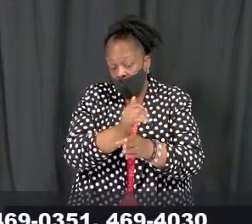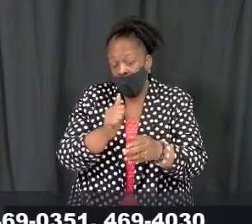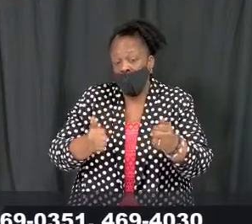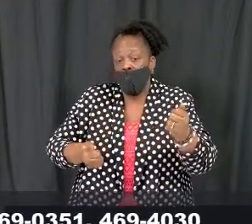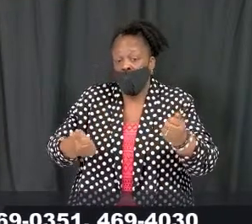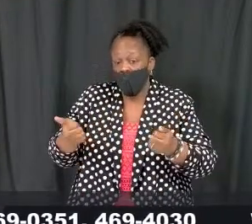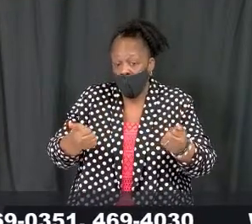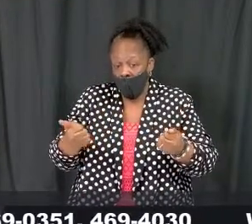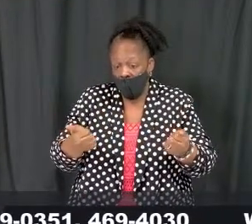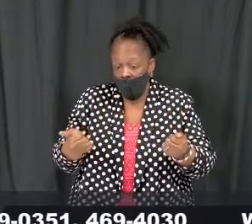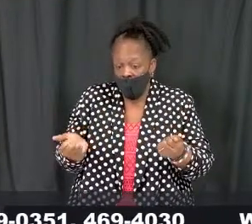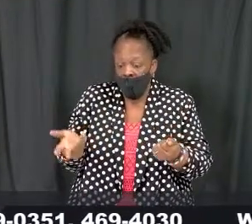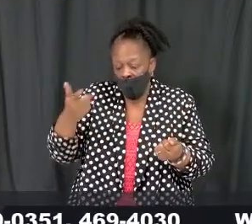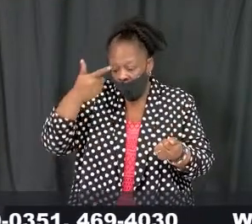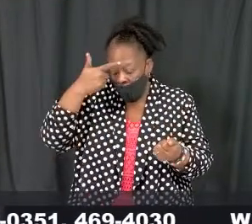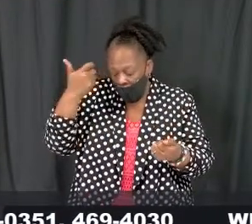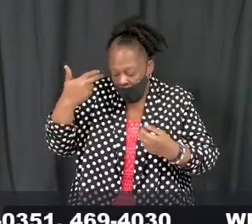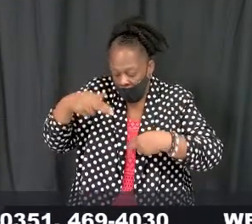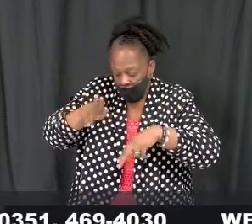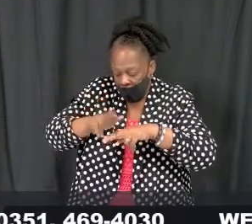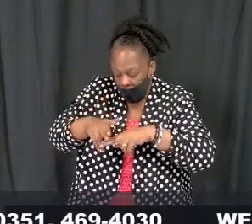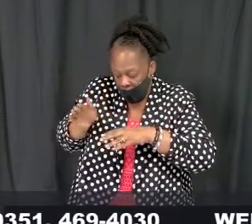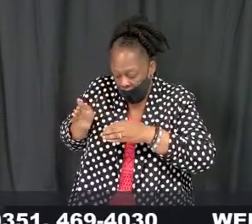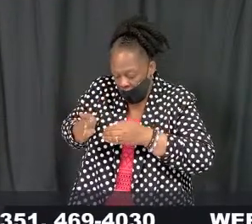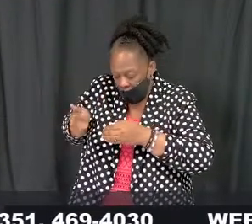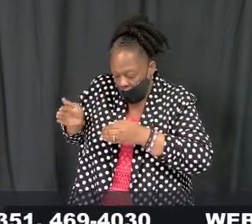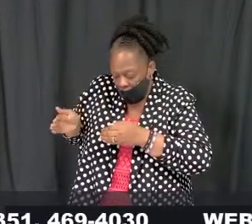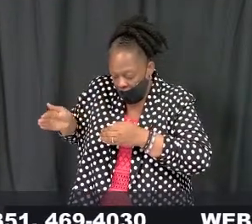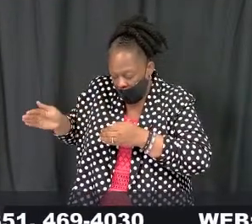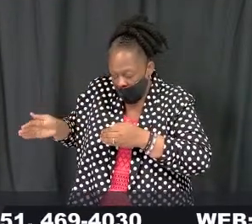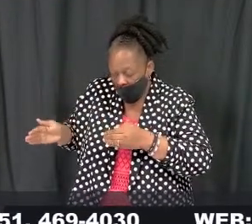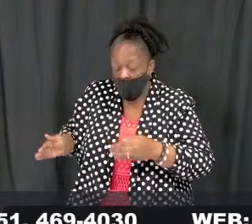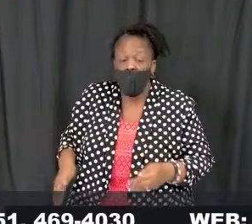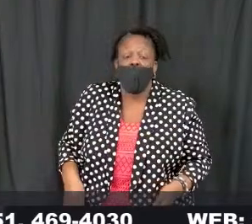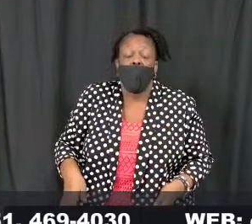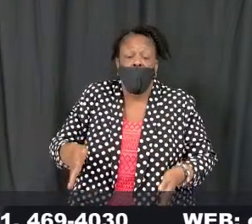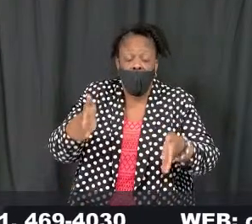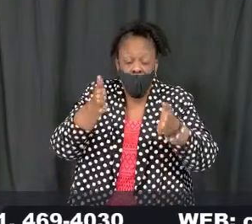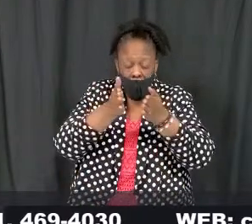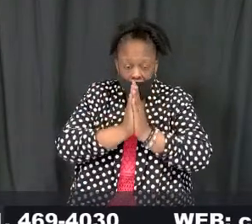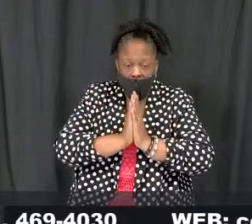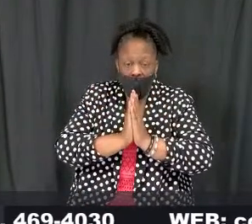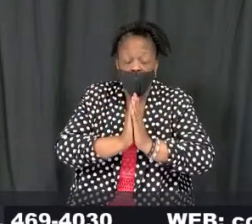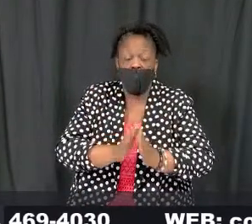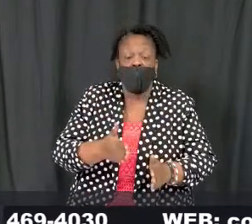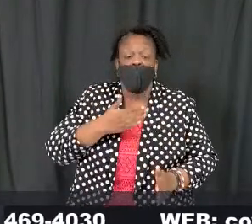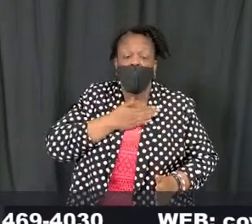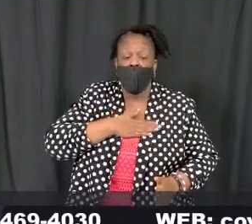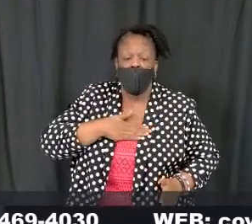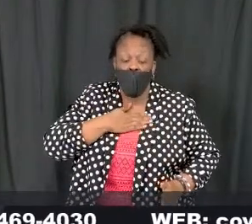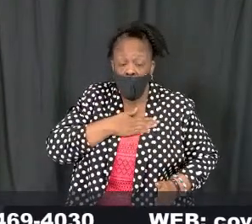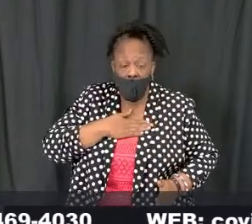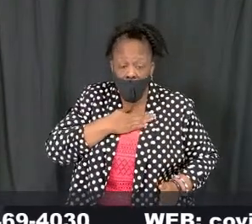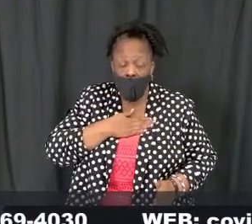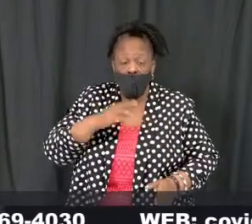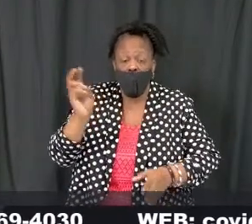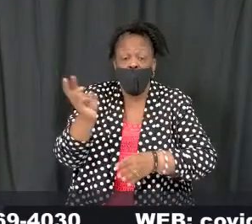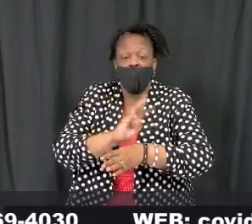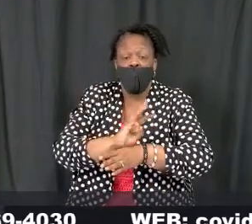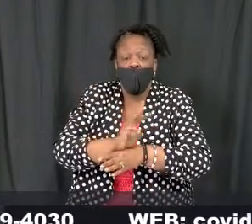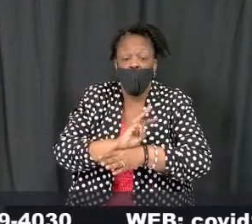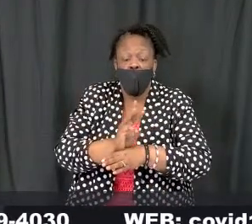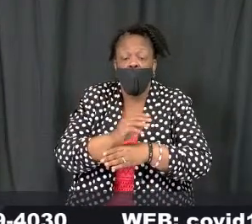close seating arrangements in these vehicles. You are therefore strongly advised to observe the provisions of